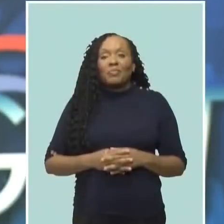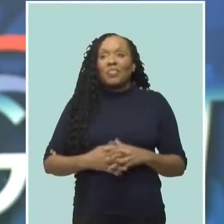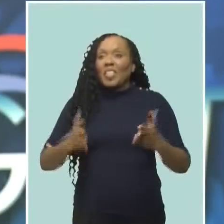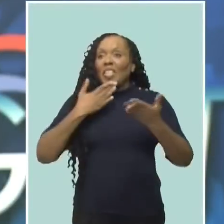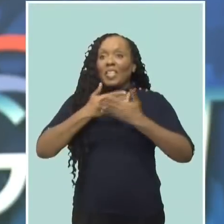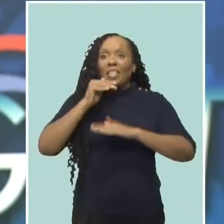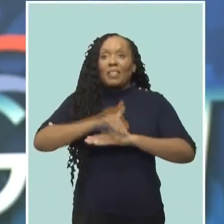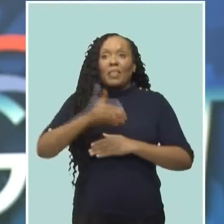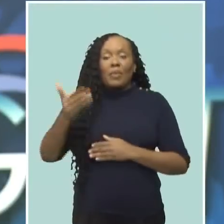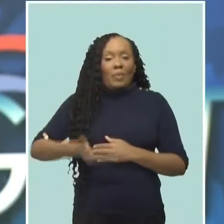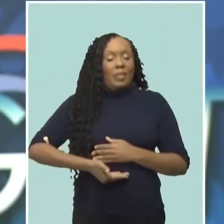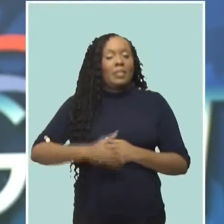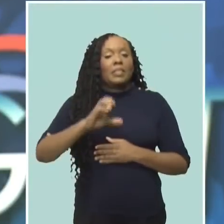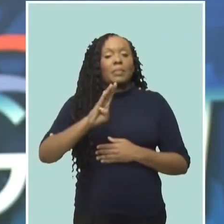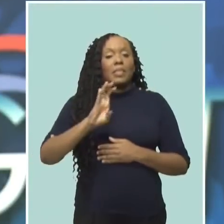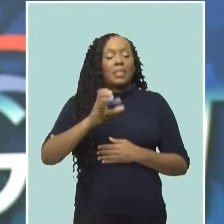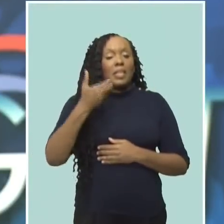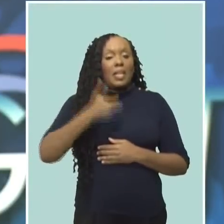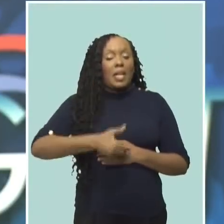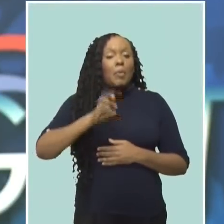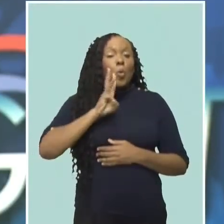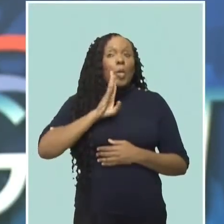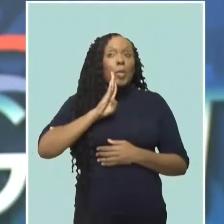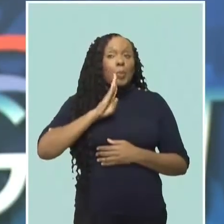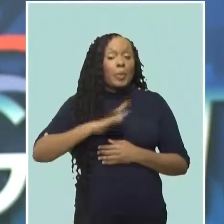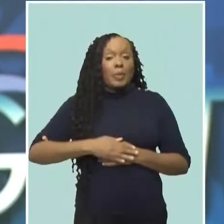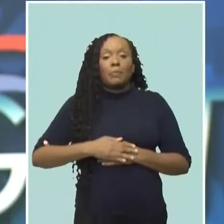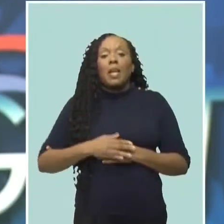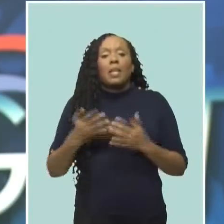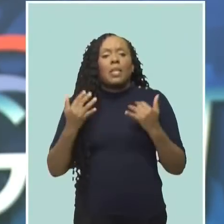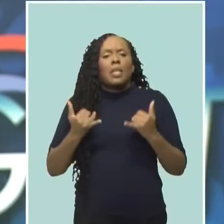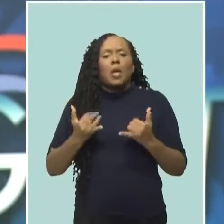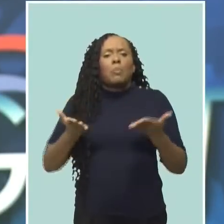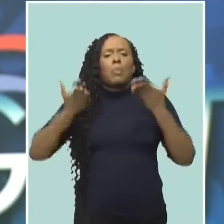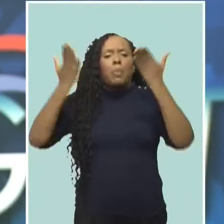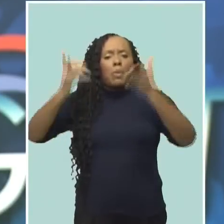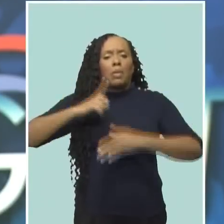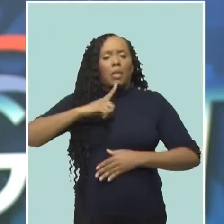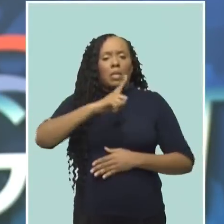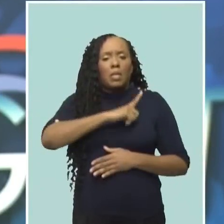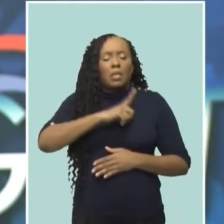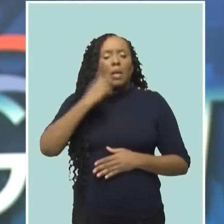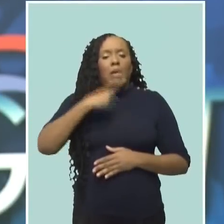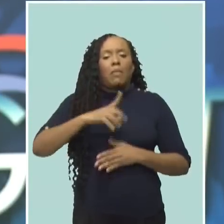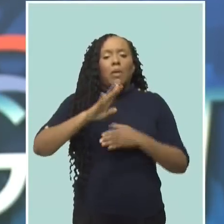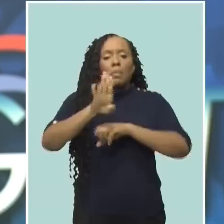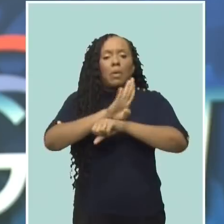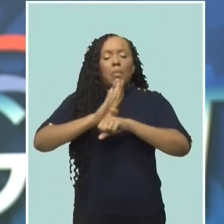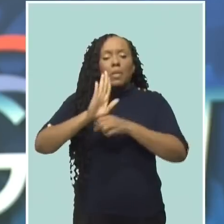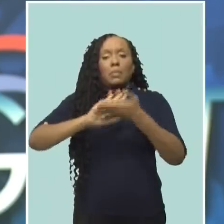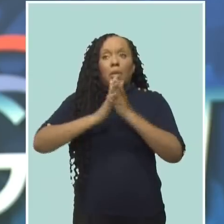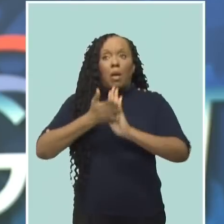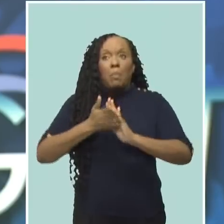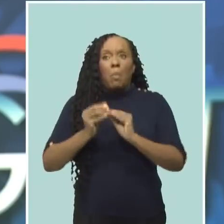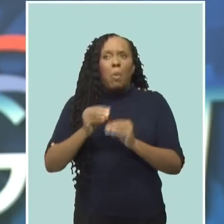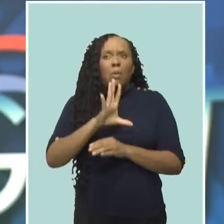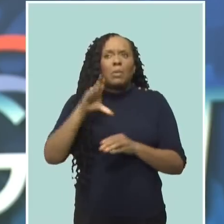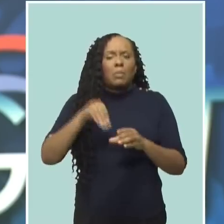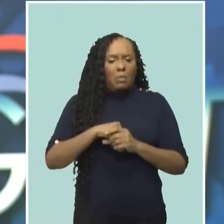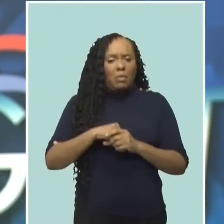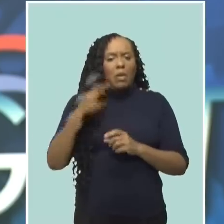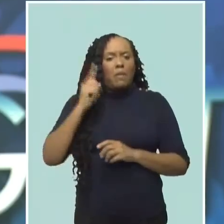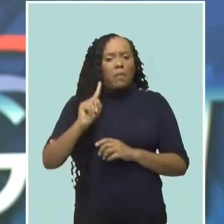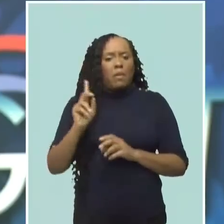Good evening and welcome to the CBC NewsNight. I'm Wendy Burke with details. Proposed legislation to make Barbados more inclusive for persons